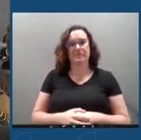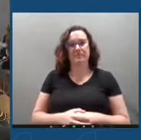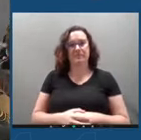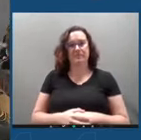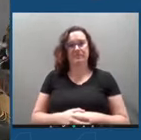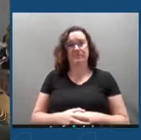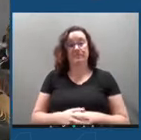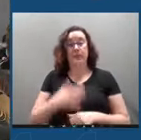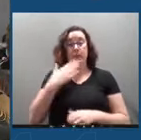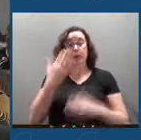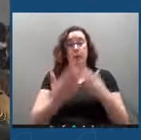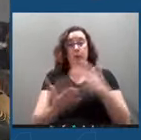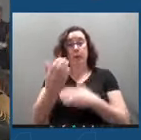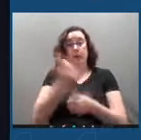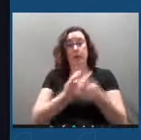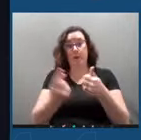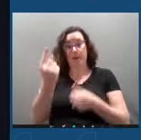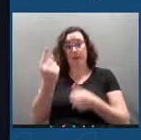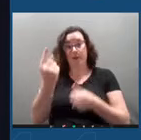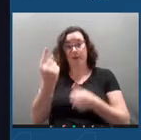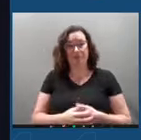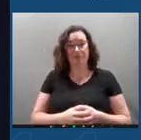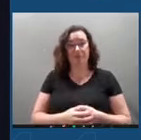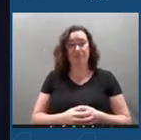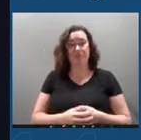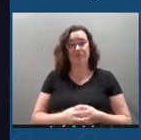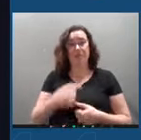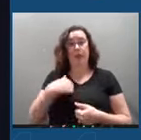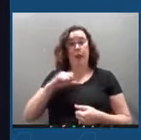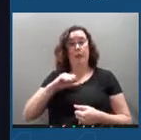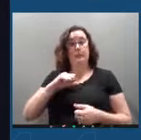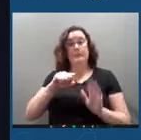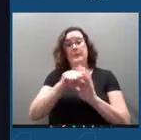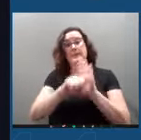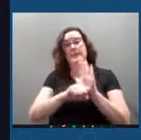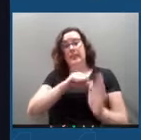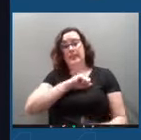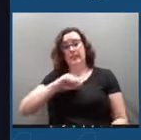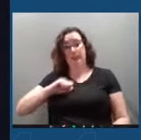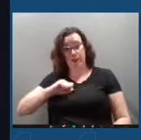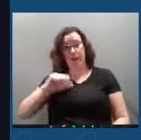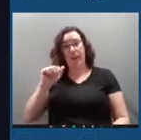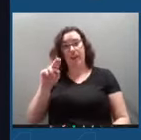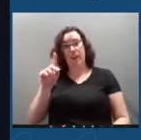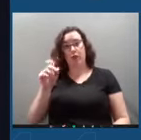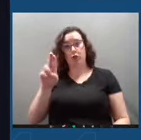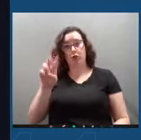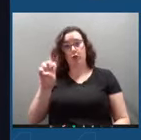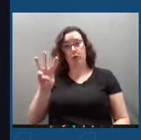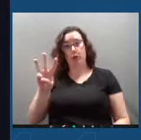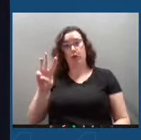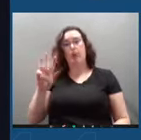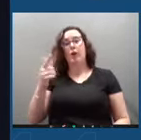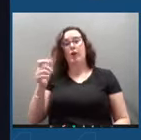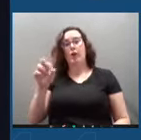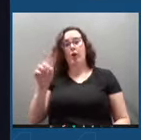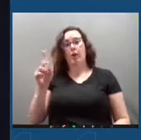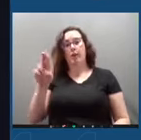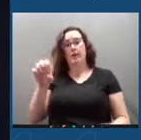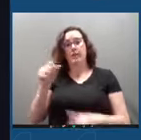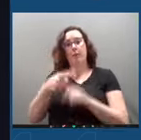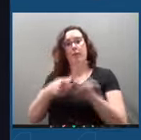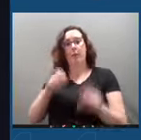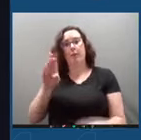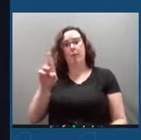Good morning, everyone. I'm State Senator Andrew Gunardis from Brooklyn. Thank you for letting me come into Manhattan today to join you for today's bill